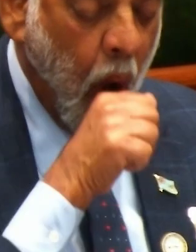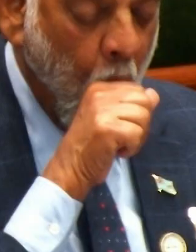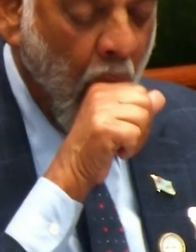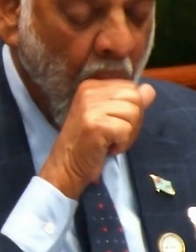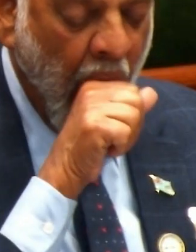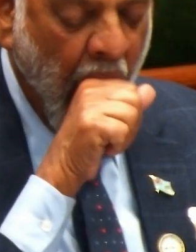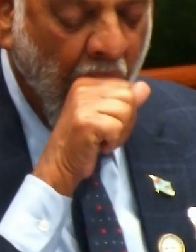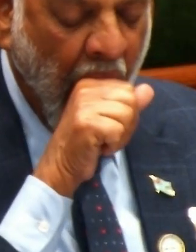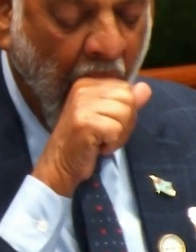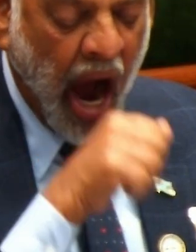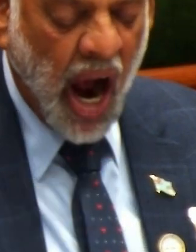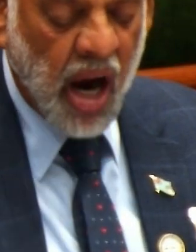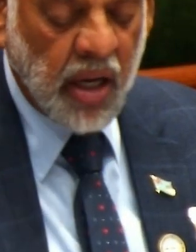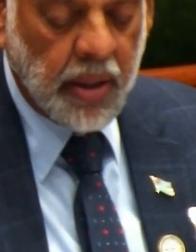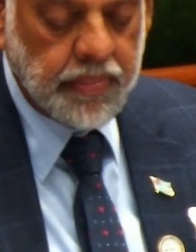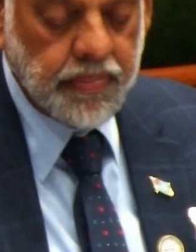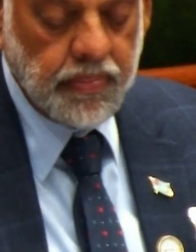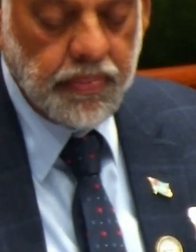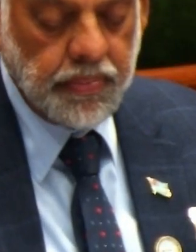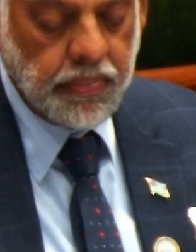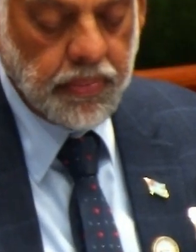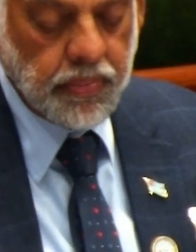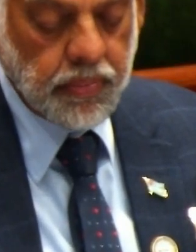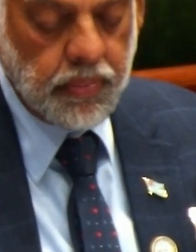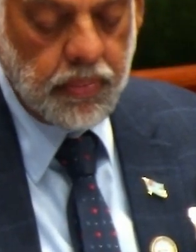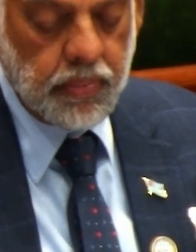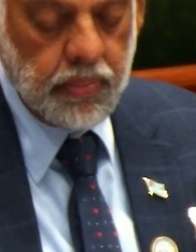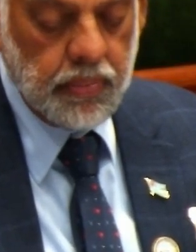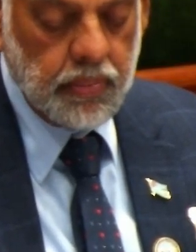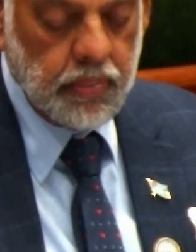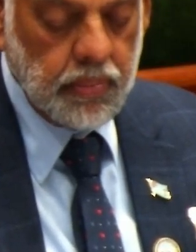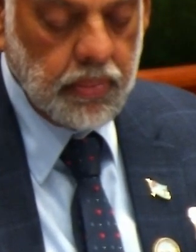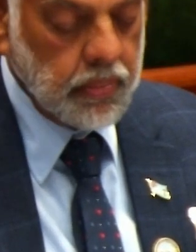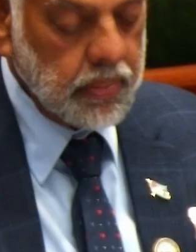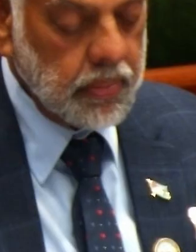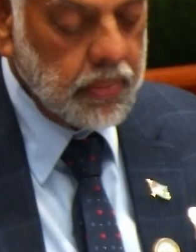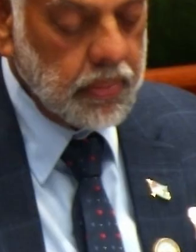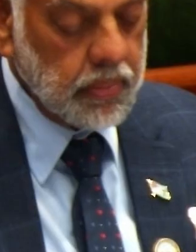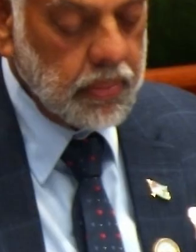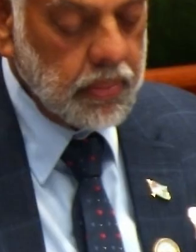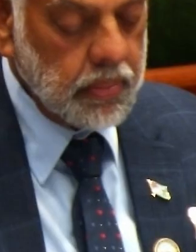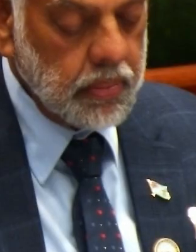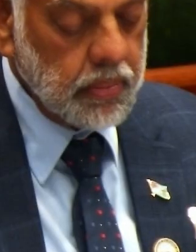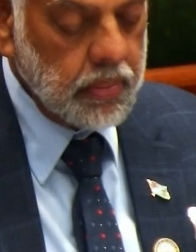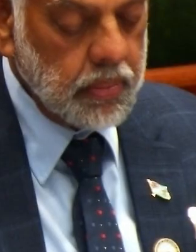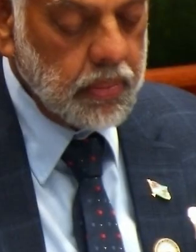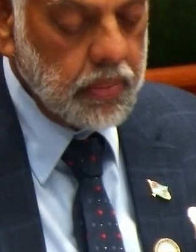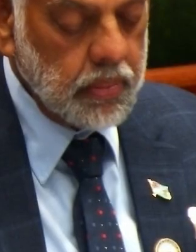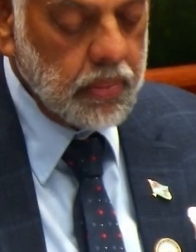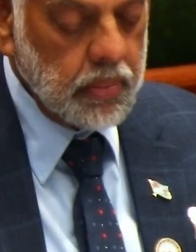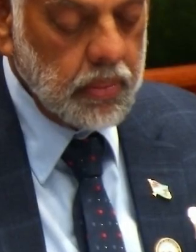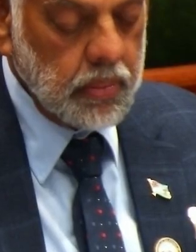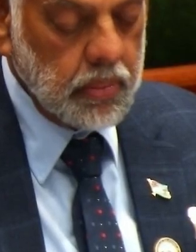day calls on everyone to stand with girls and invest in a future that believes in their agency and potential.